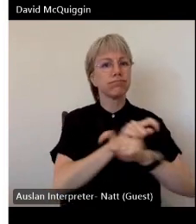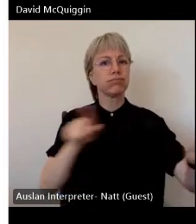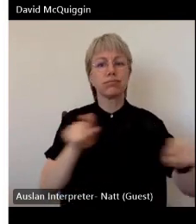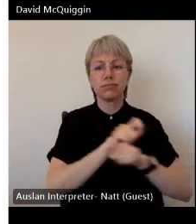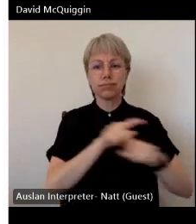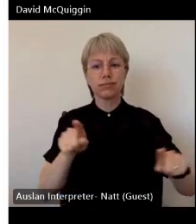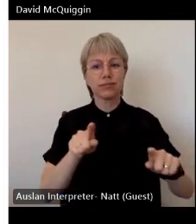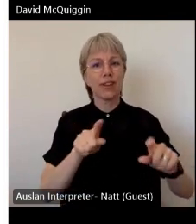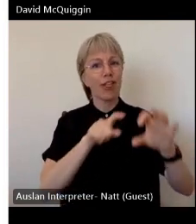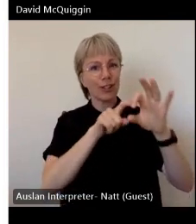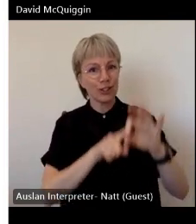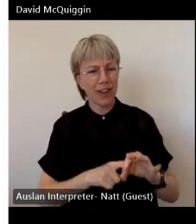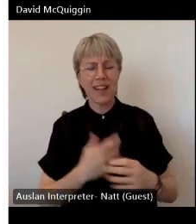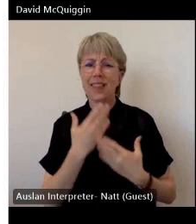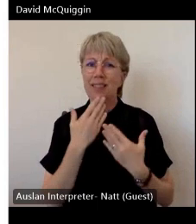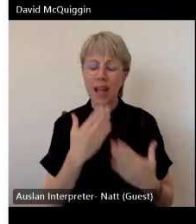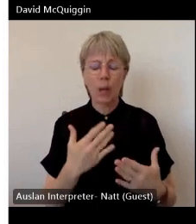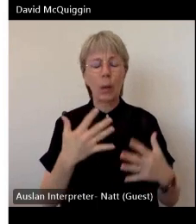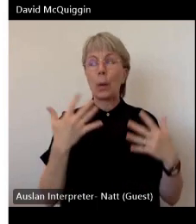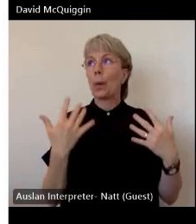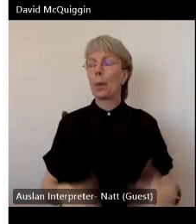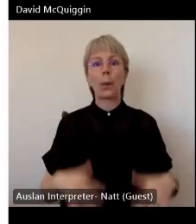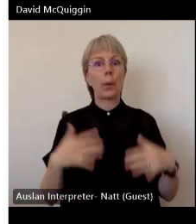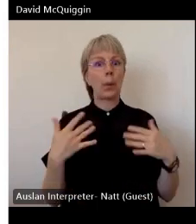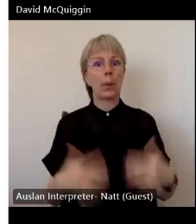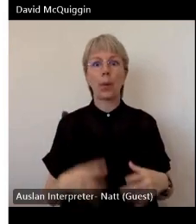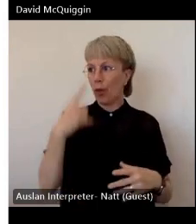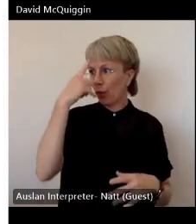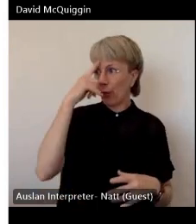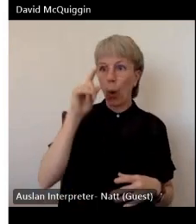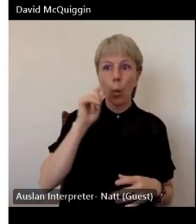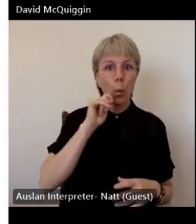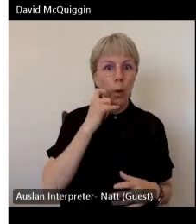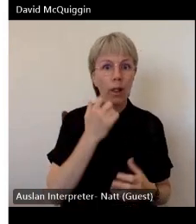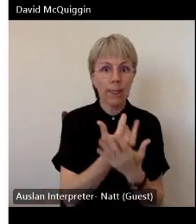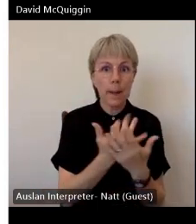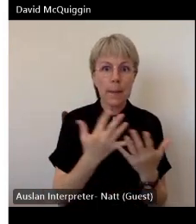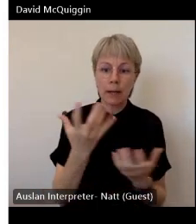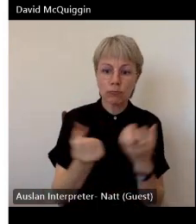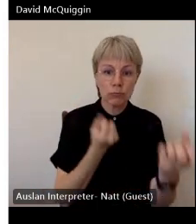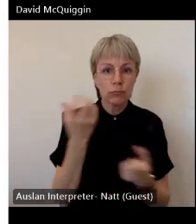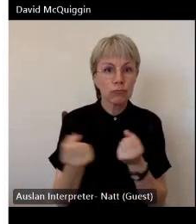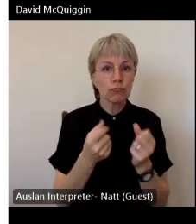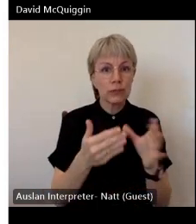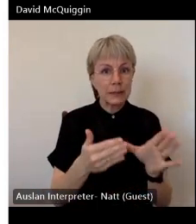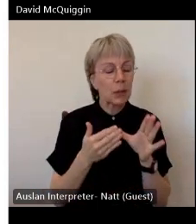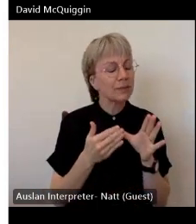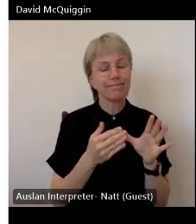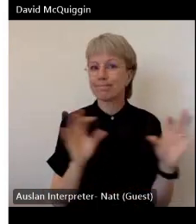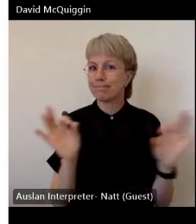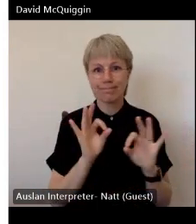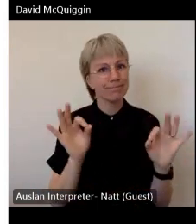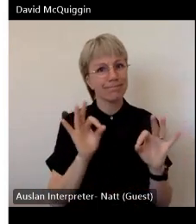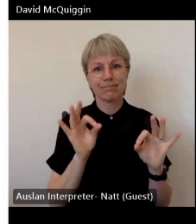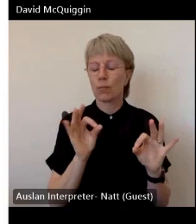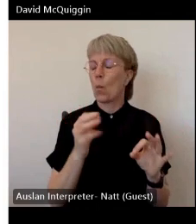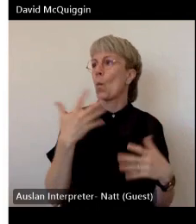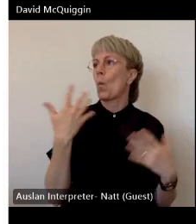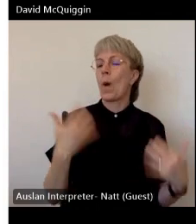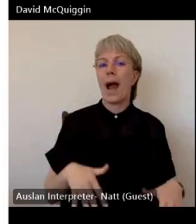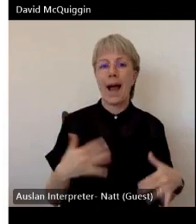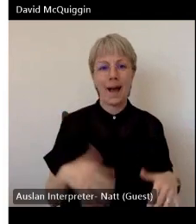incredible response that we actually hadn't even dared to hope for. We wanted to spotlight the experiences of people